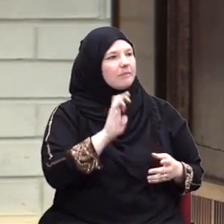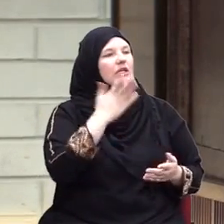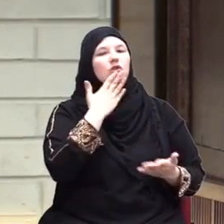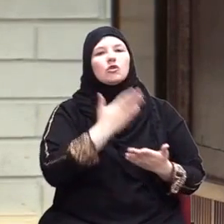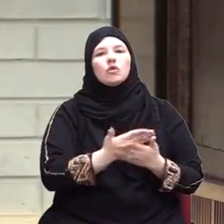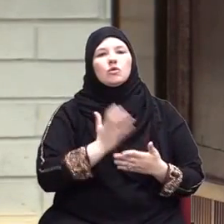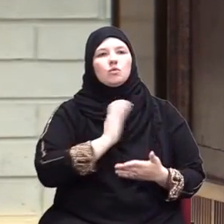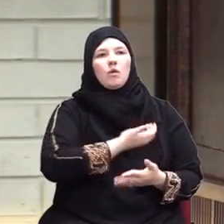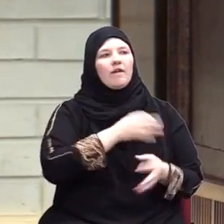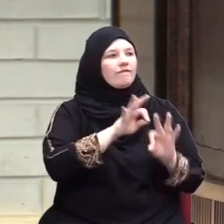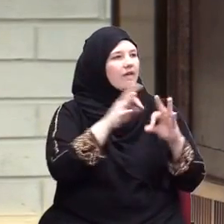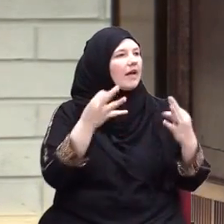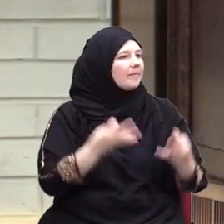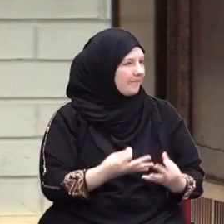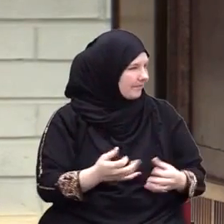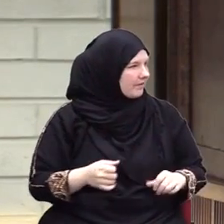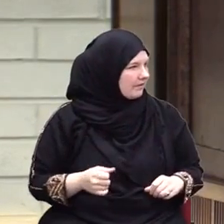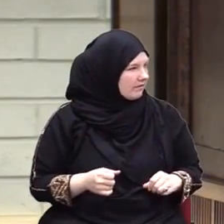to our kin.